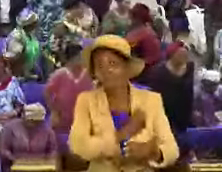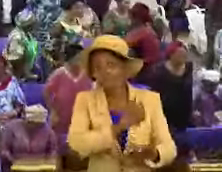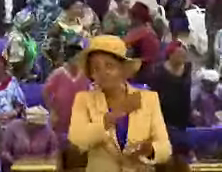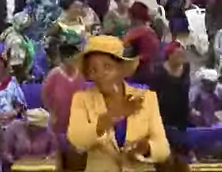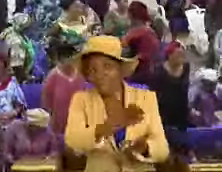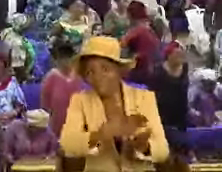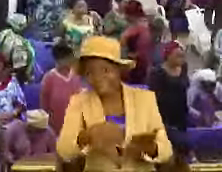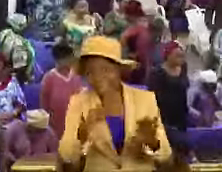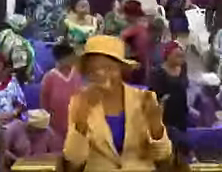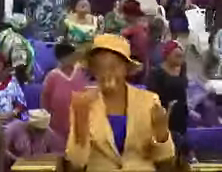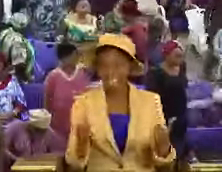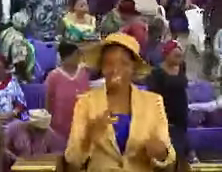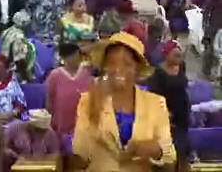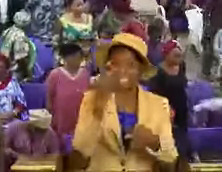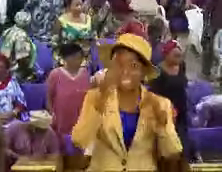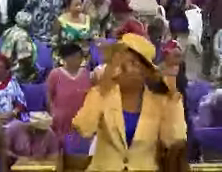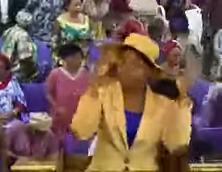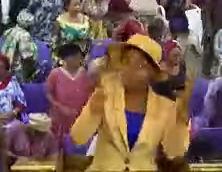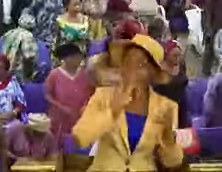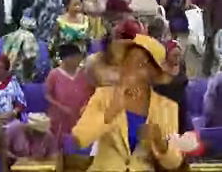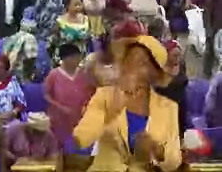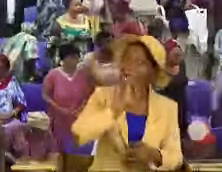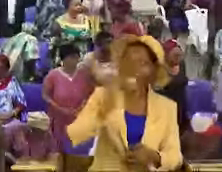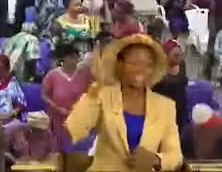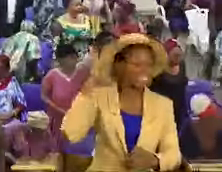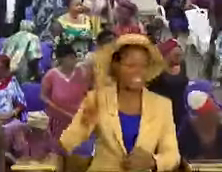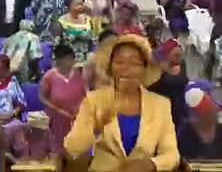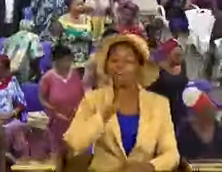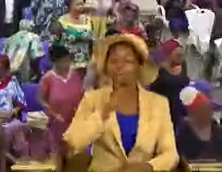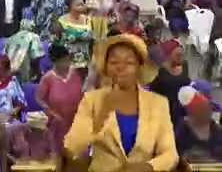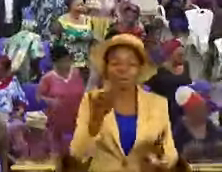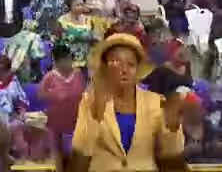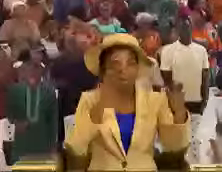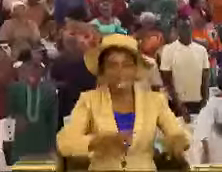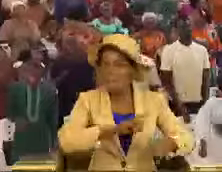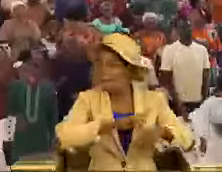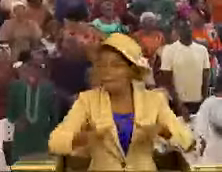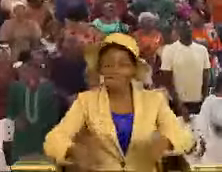not die but live say three more